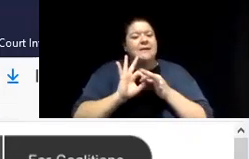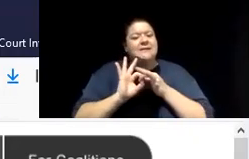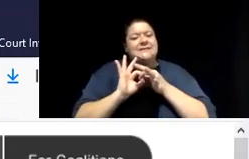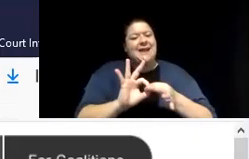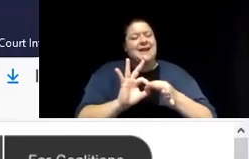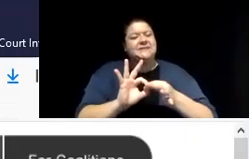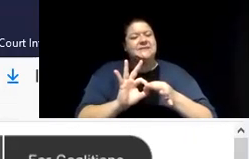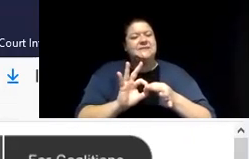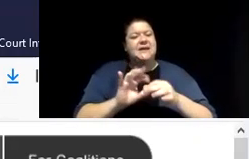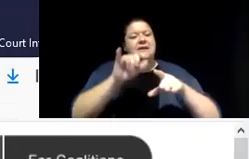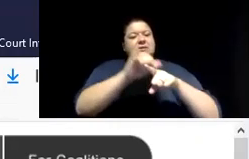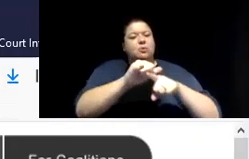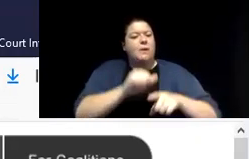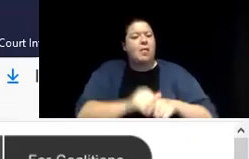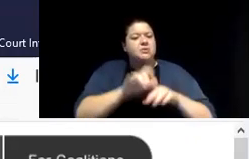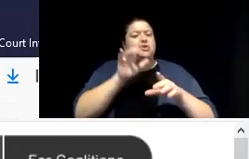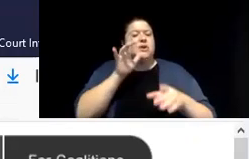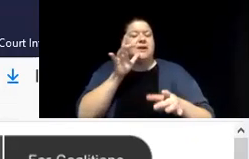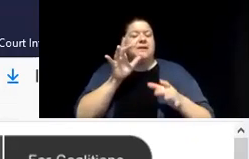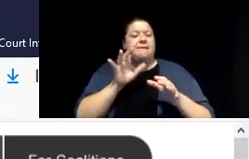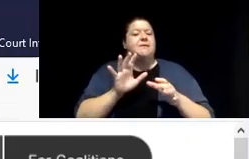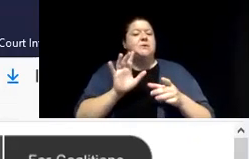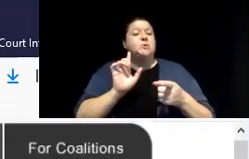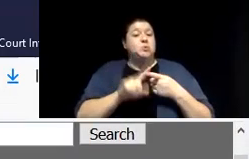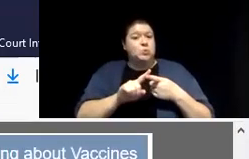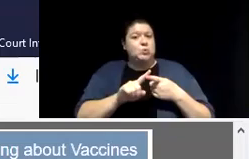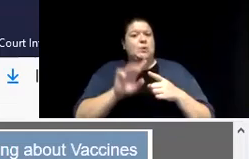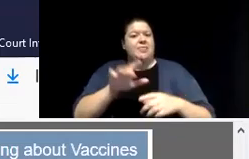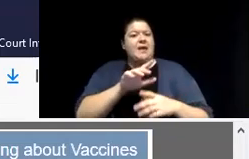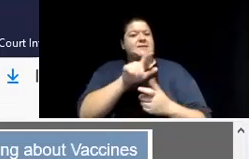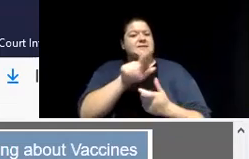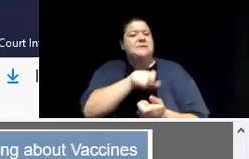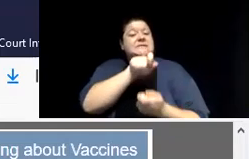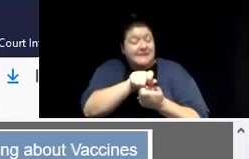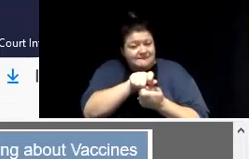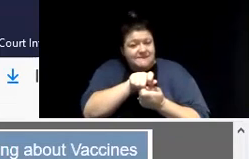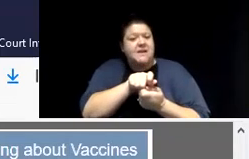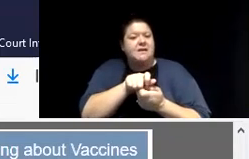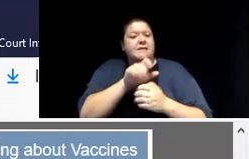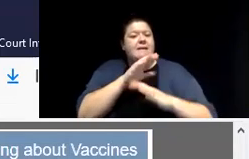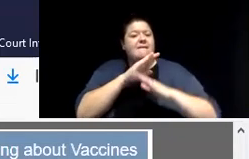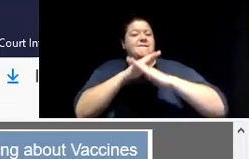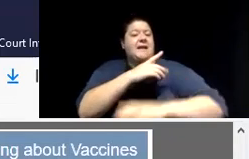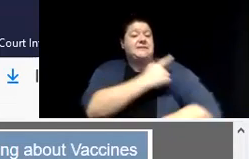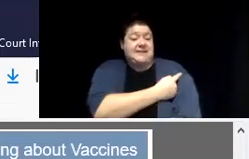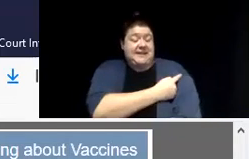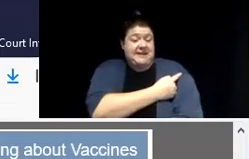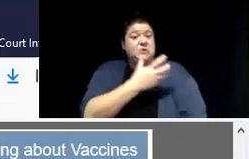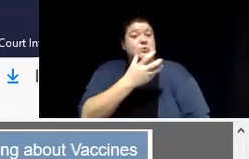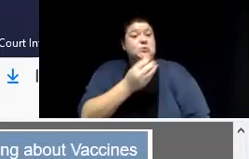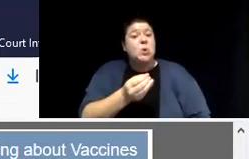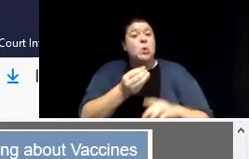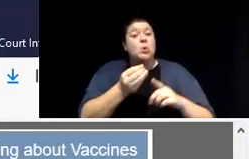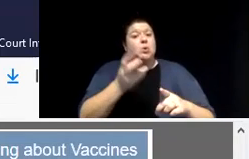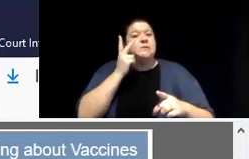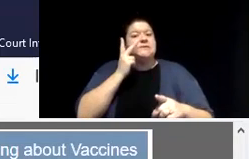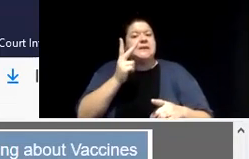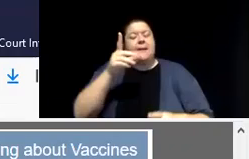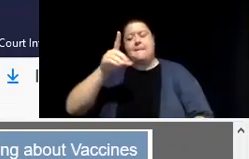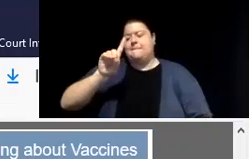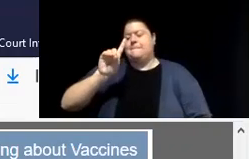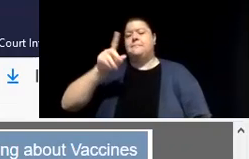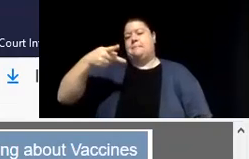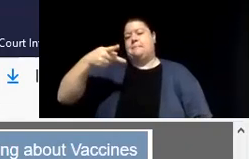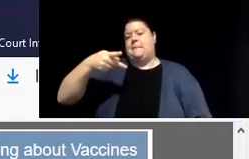particular vaccine. Okay, so you can click on it and you'll get a PDF of that